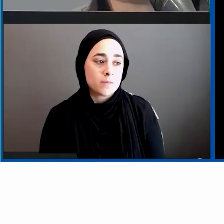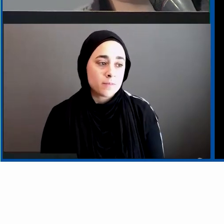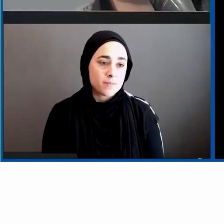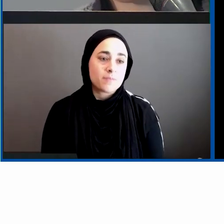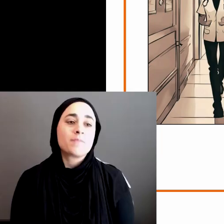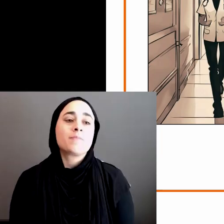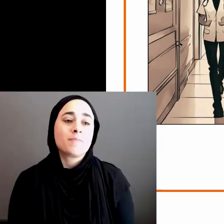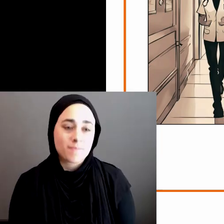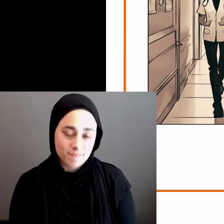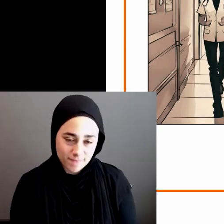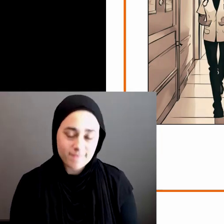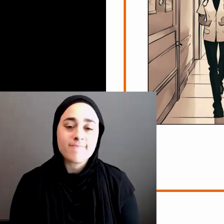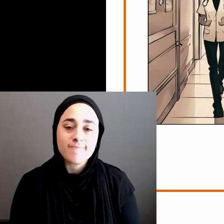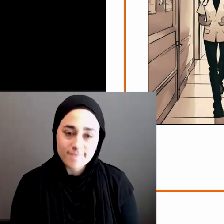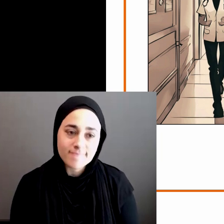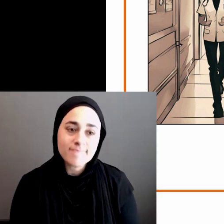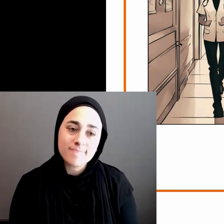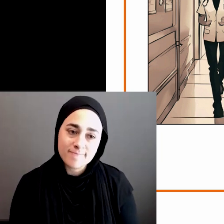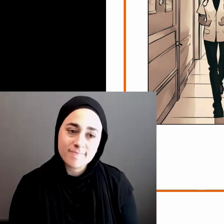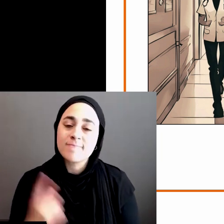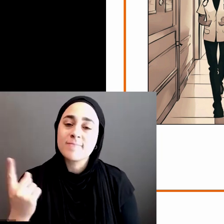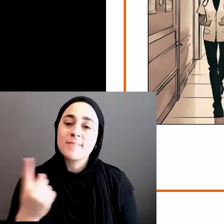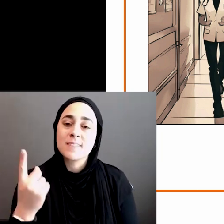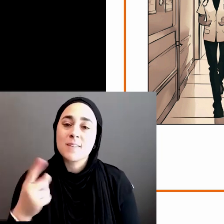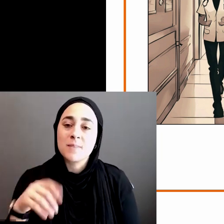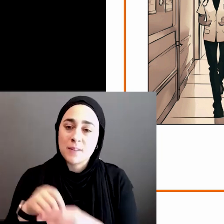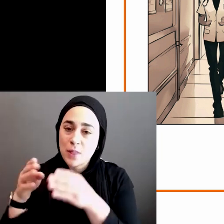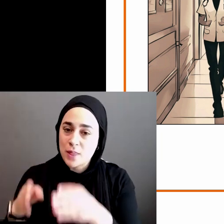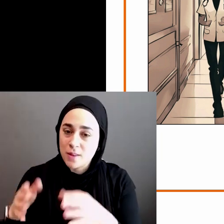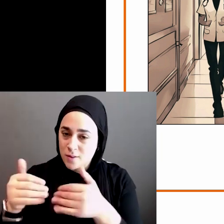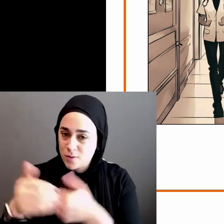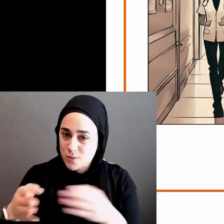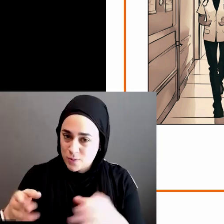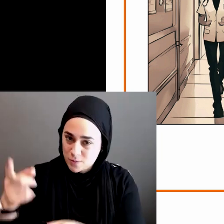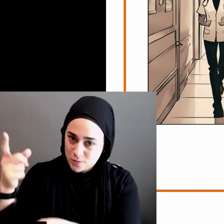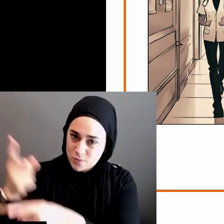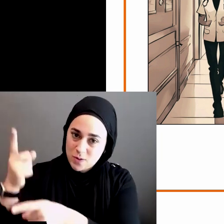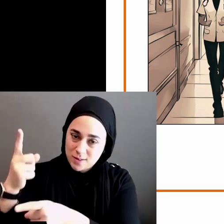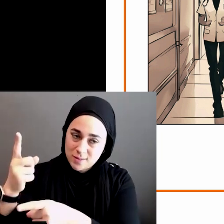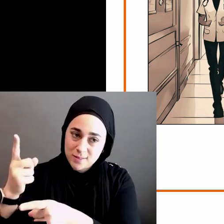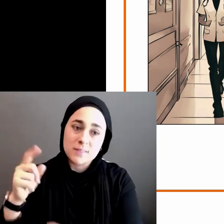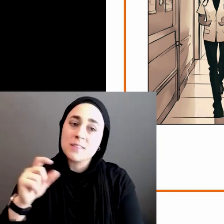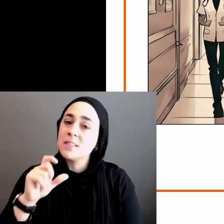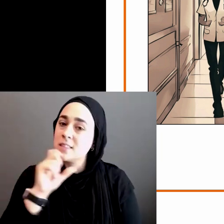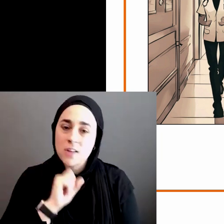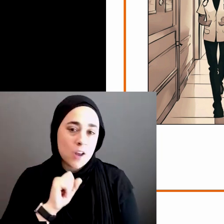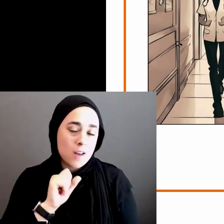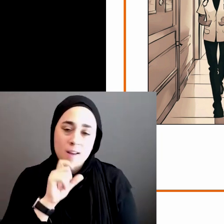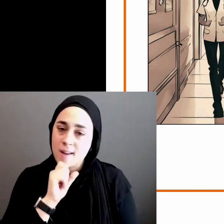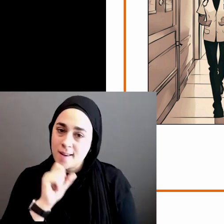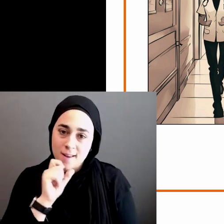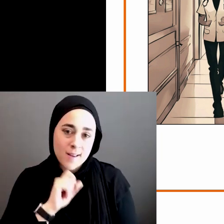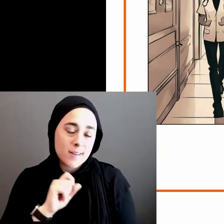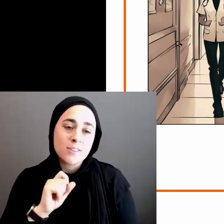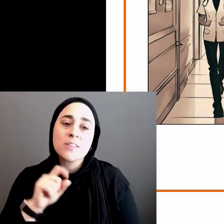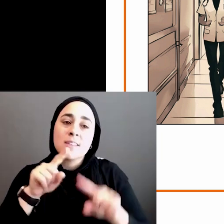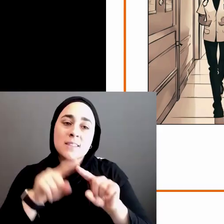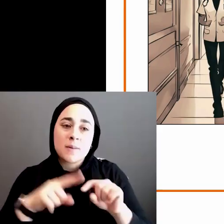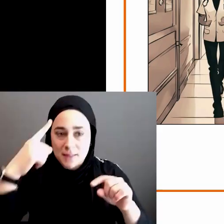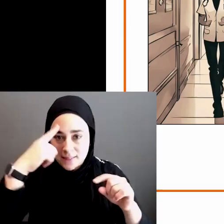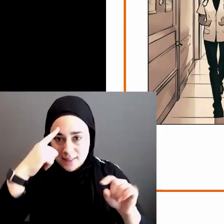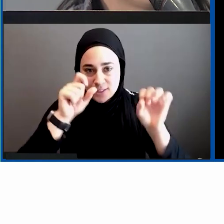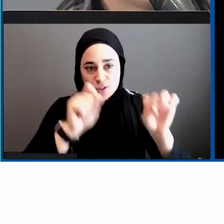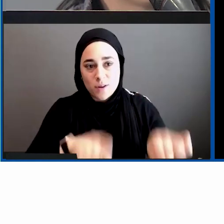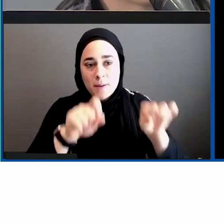That's right. So we have someone in the room who got it right on, and it's not about age, it's about capacity for